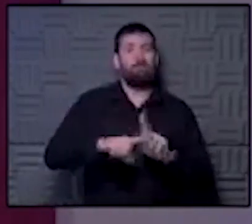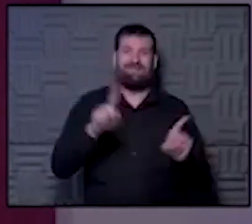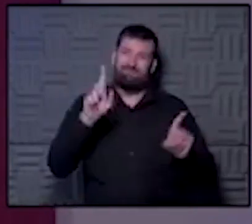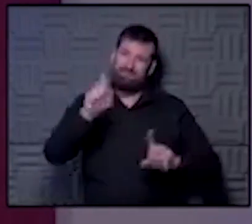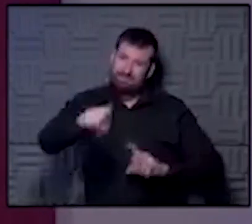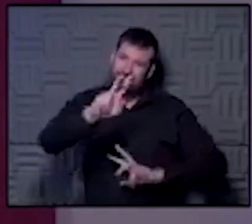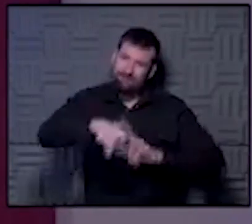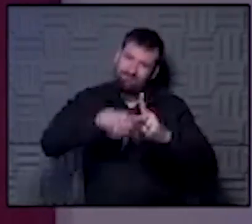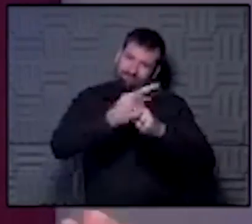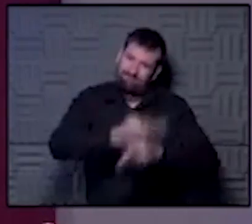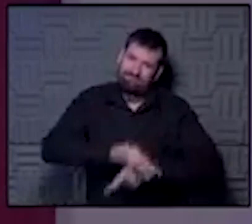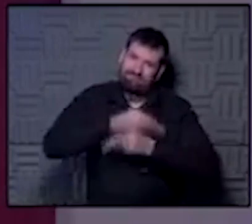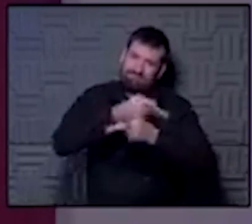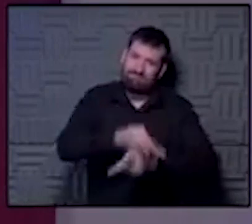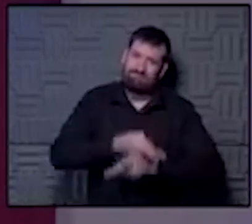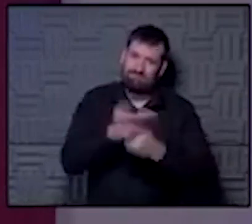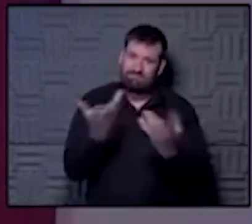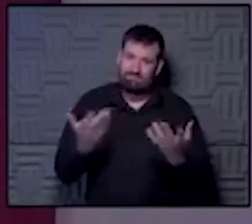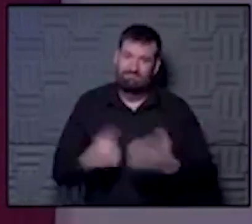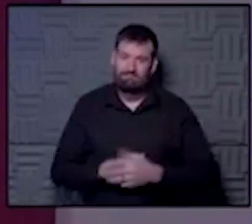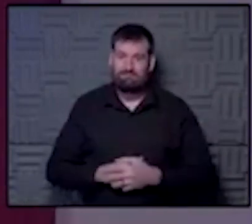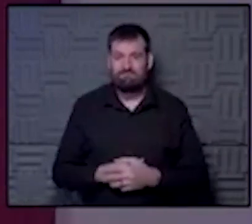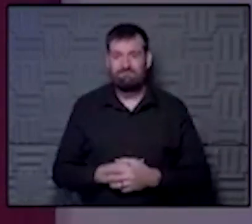little cautious. And not every